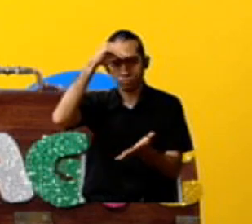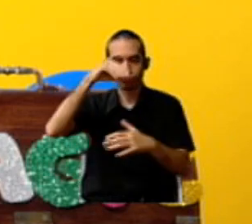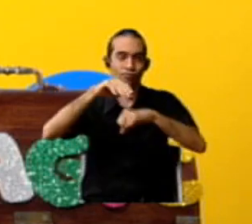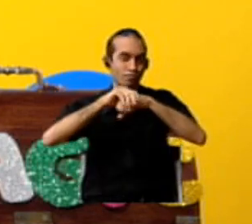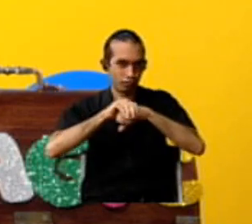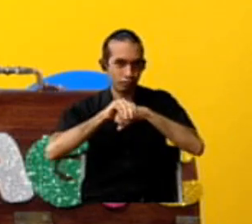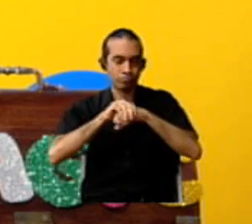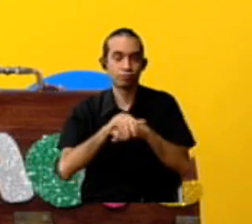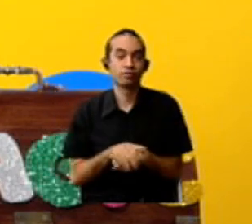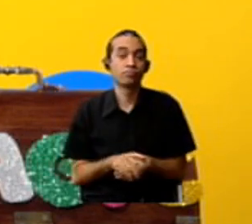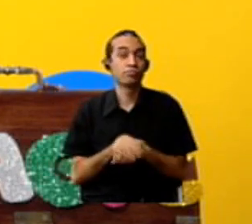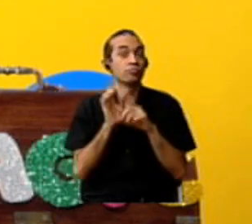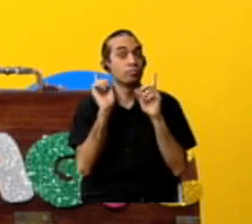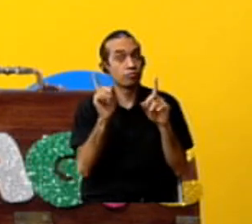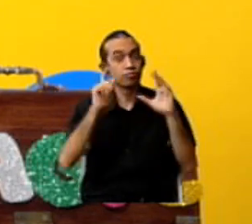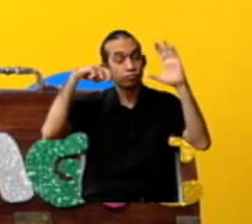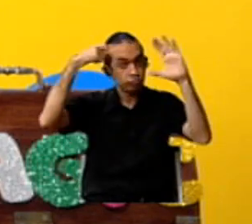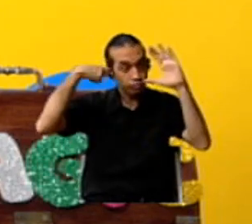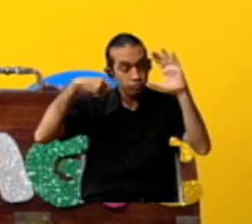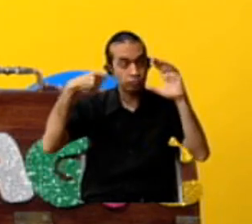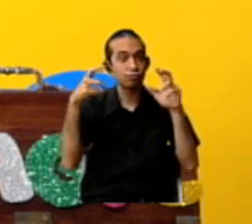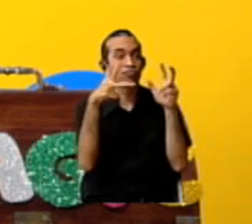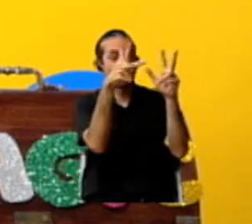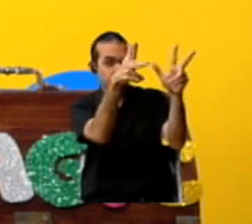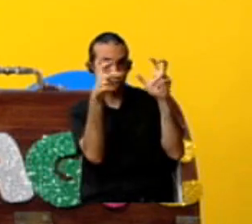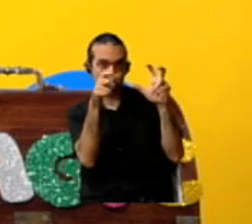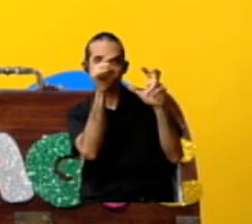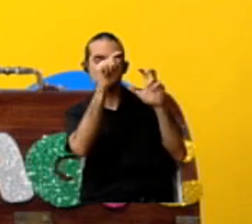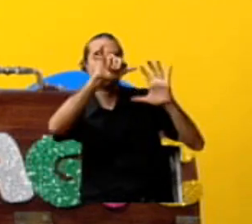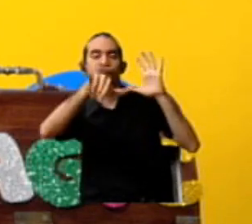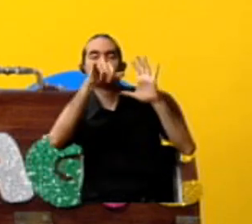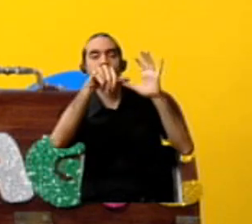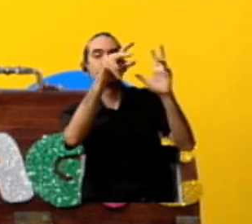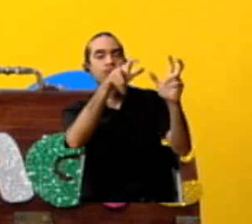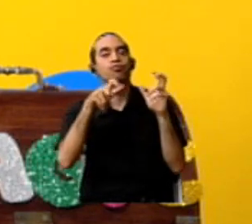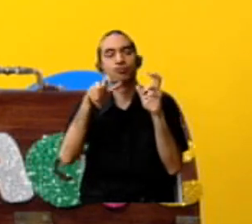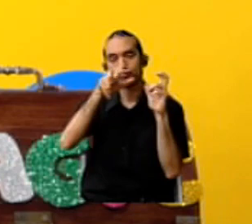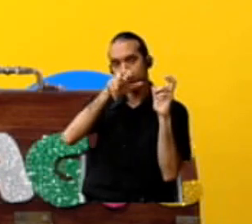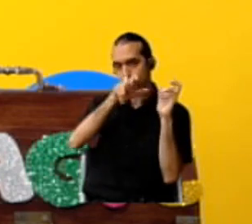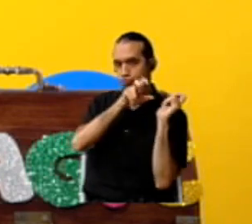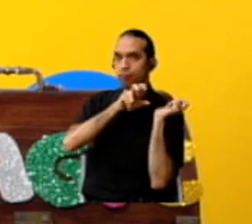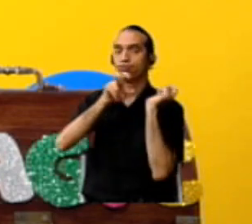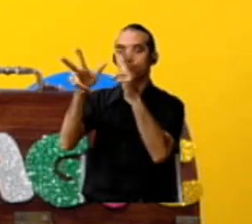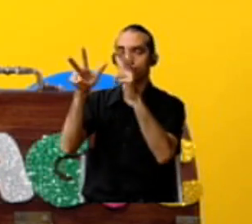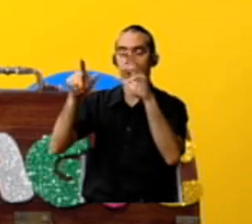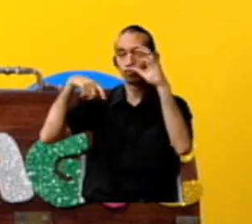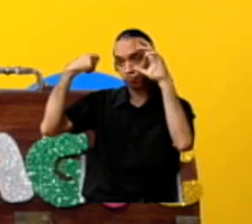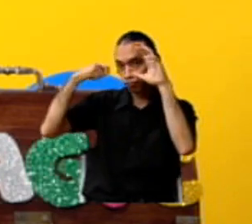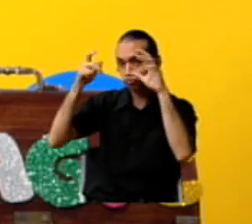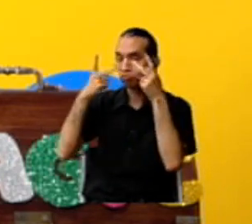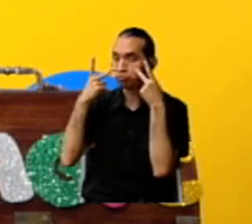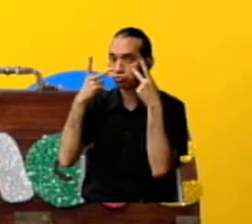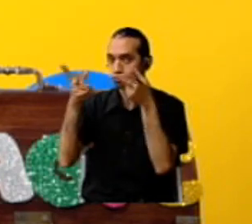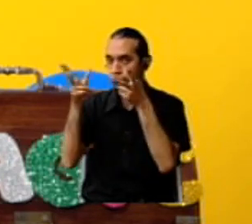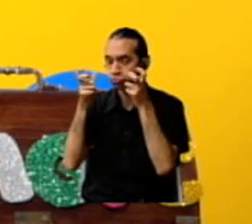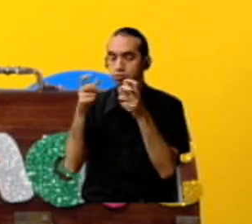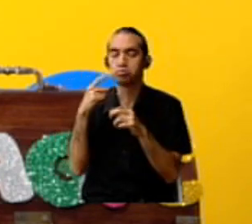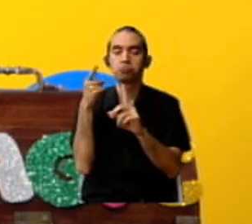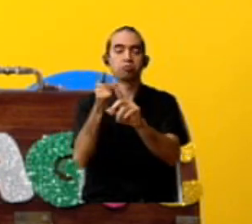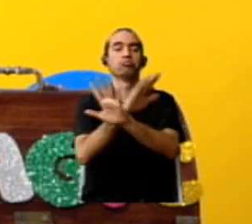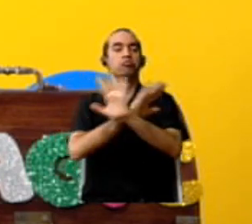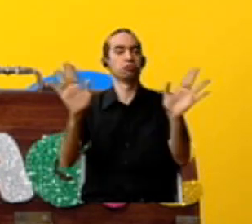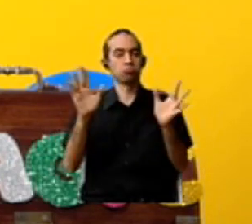English. Those videos are taken from YouTube, and we are going to use them